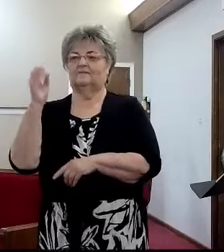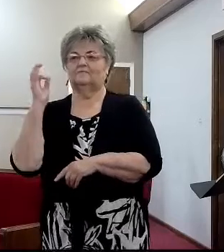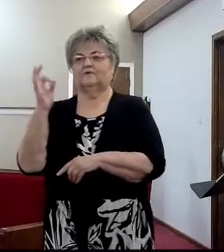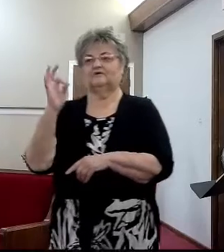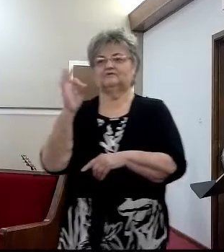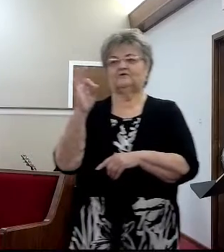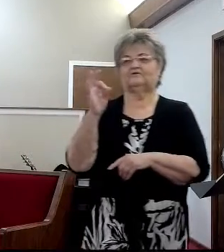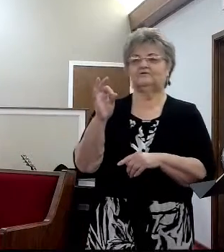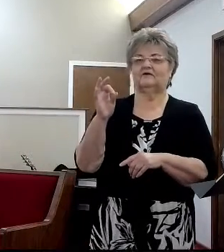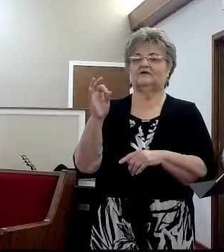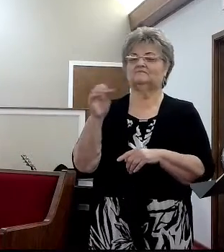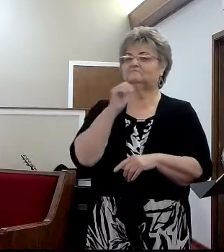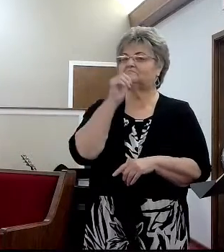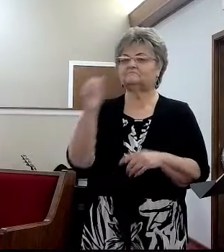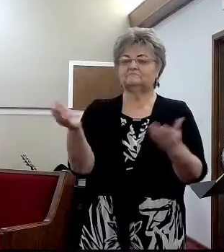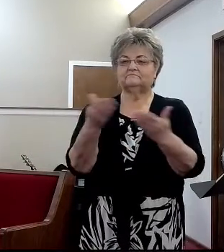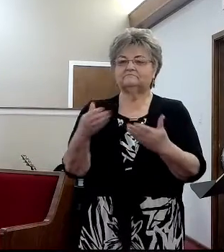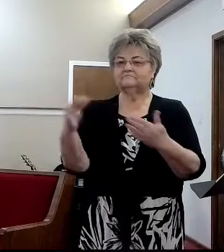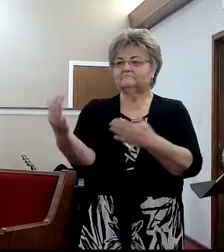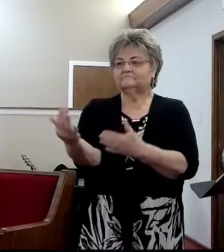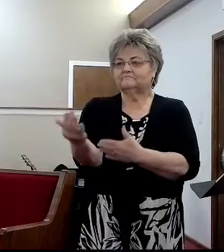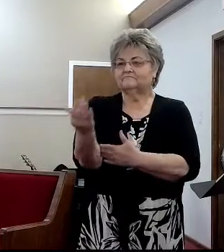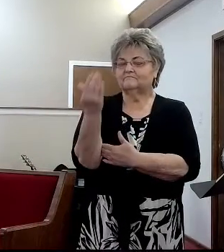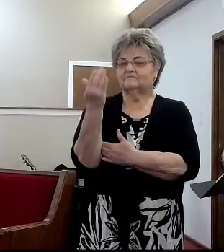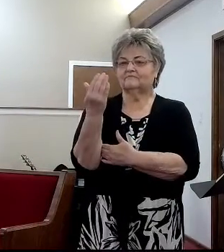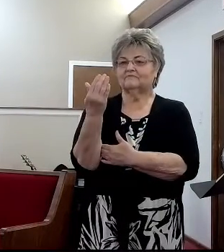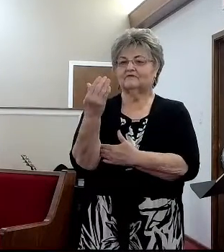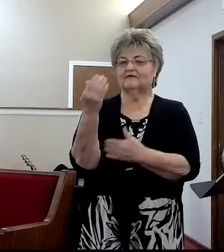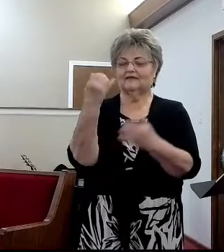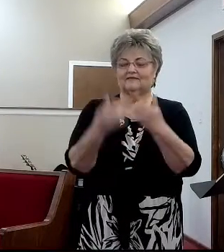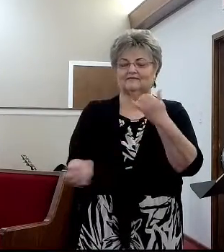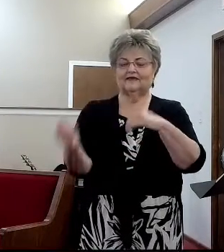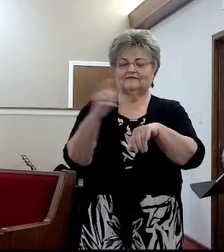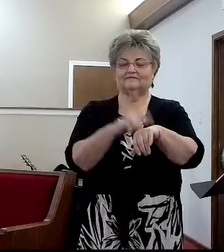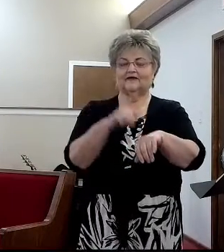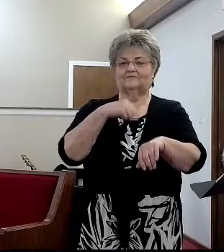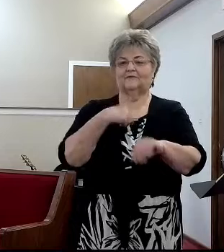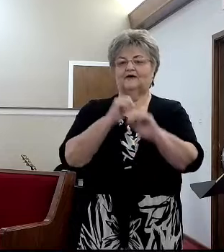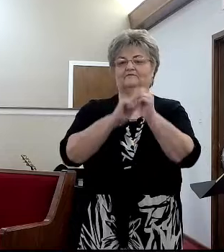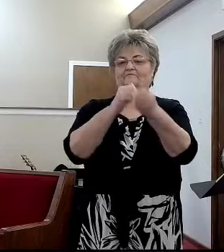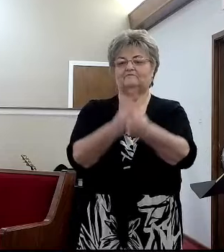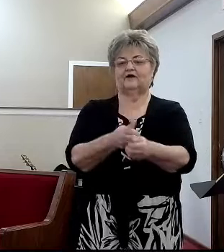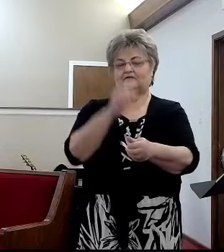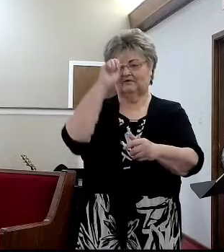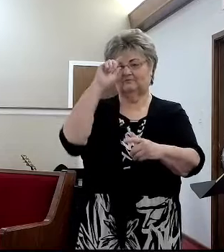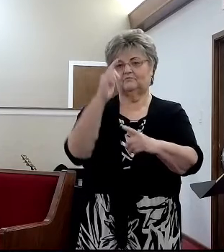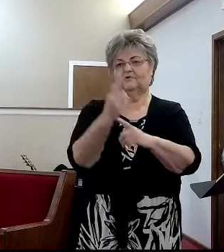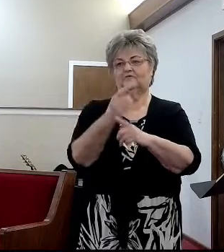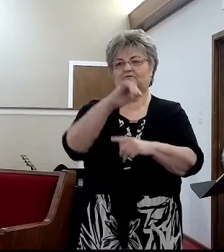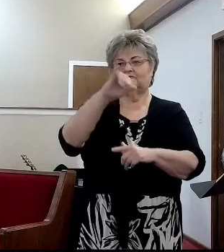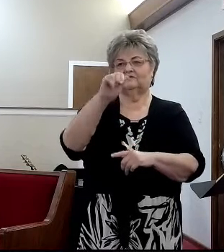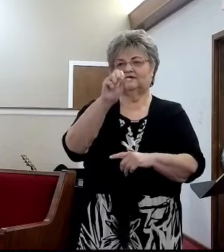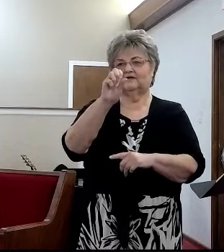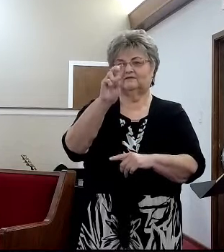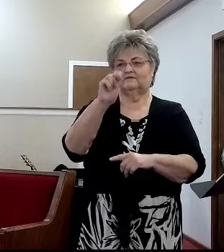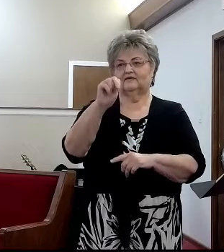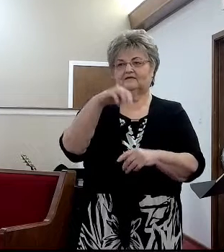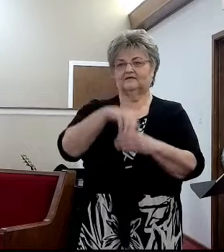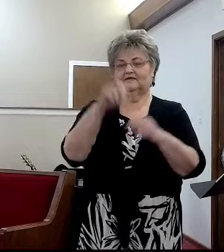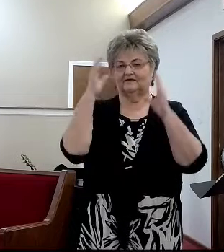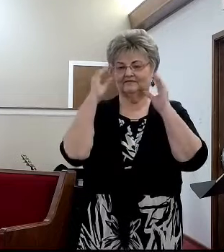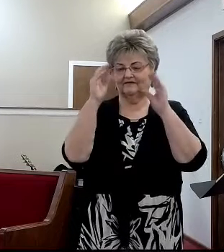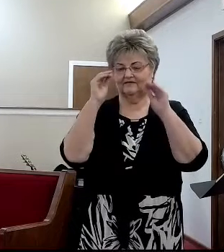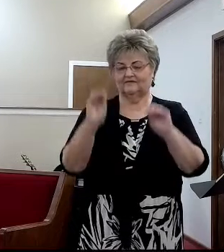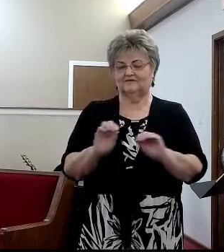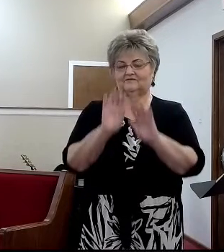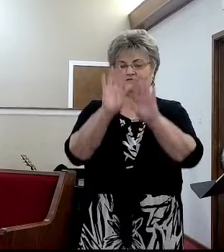You have me here. So last time I think I went right after Brother Jason, and we were joking last week, and I said, well, I sure hope that I don't have to